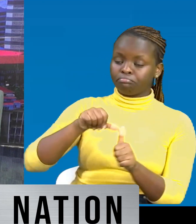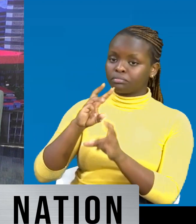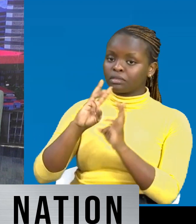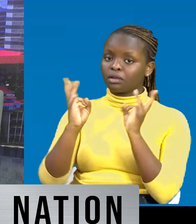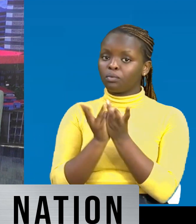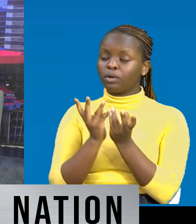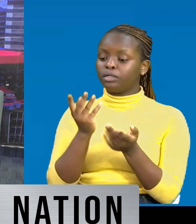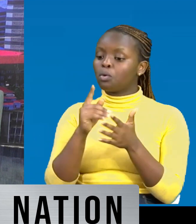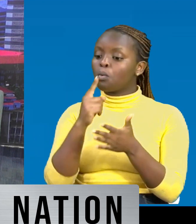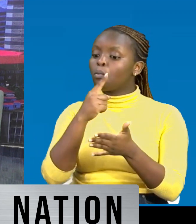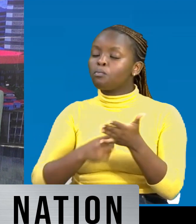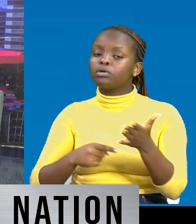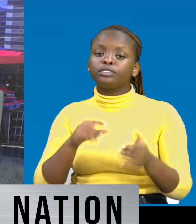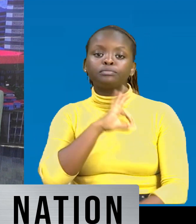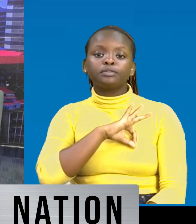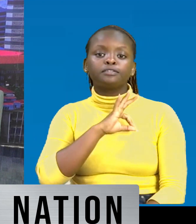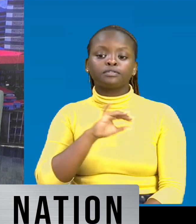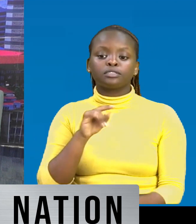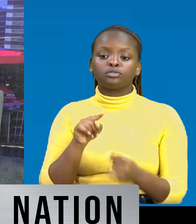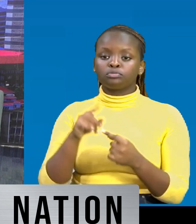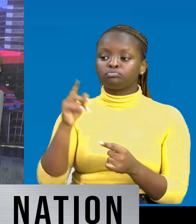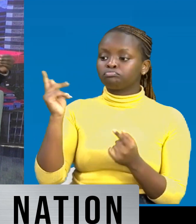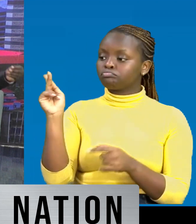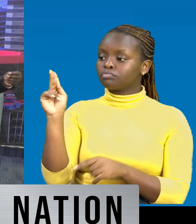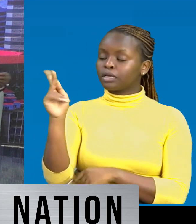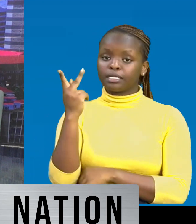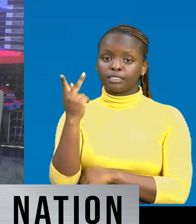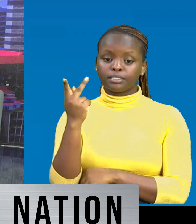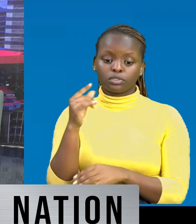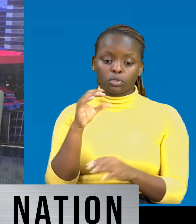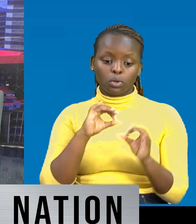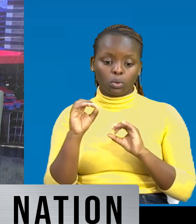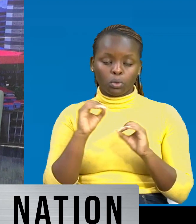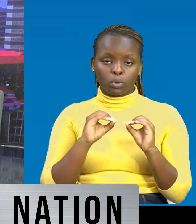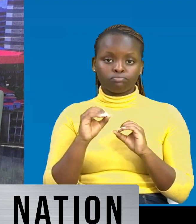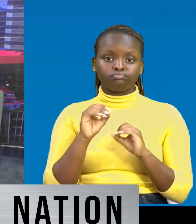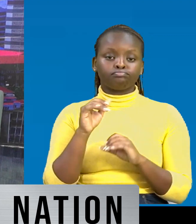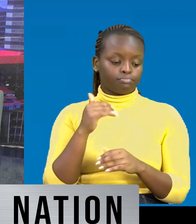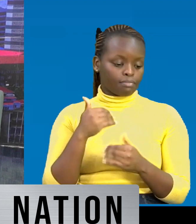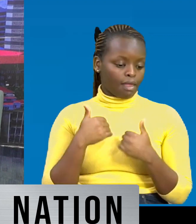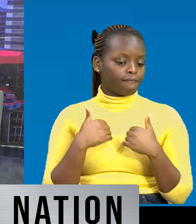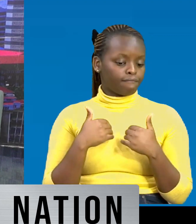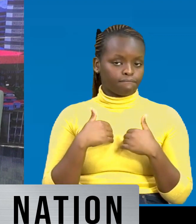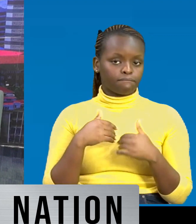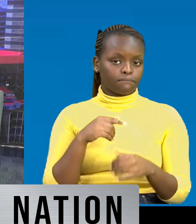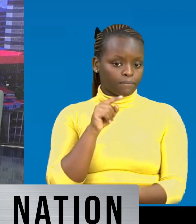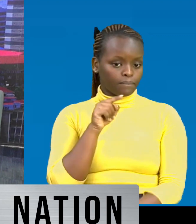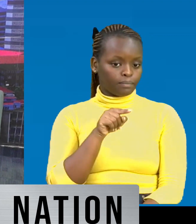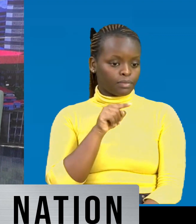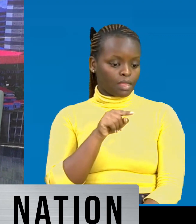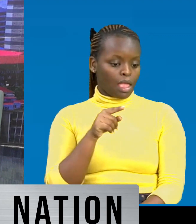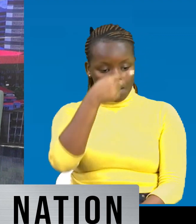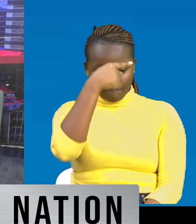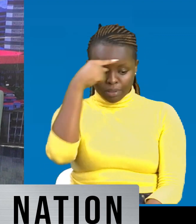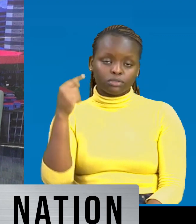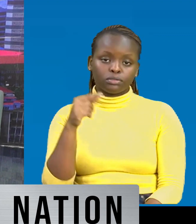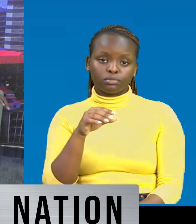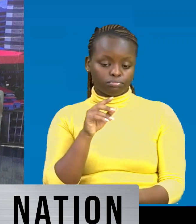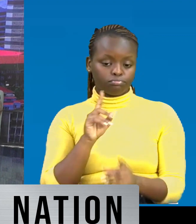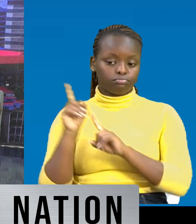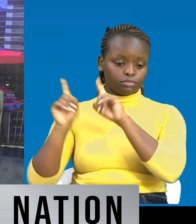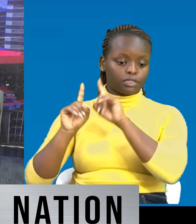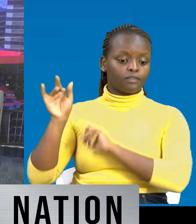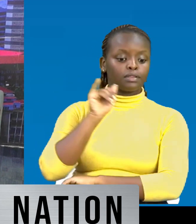what are the benefits to Kenyans so that we can say that, oh, hustler, you've gotten this because this travel happened. We need to get